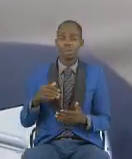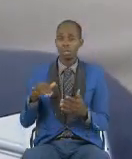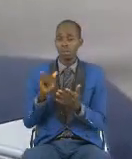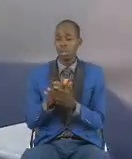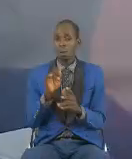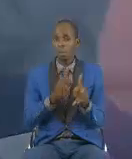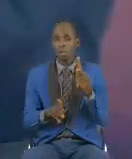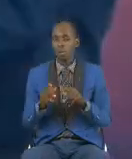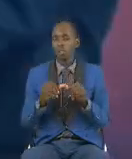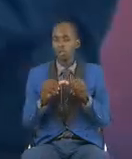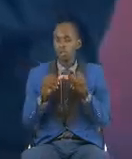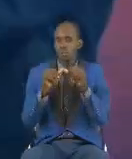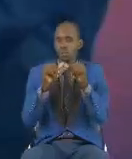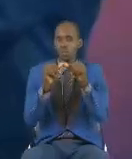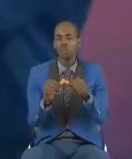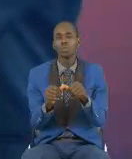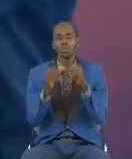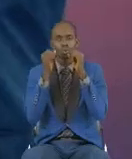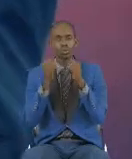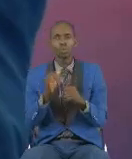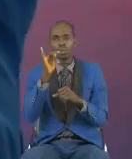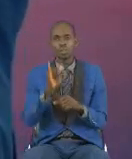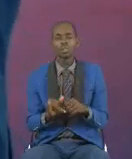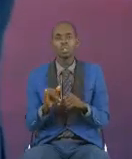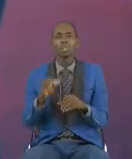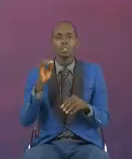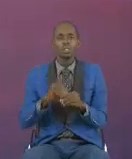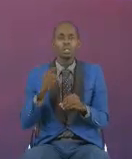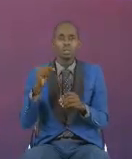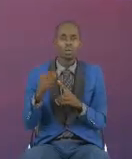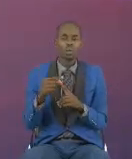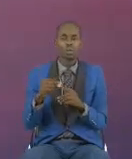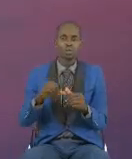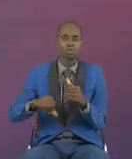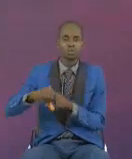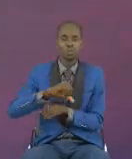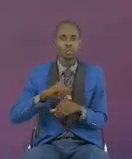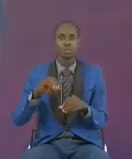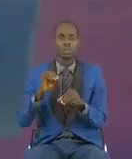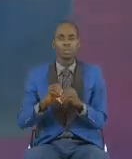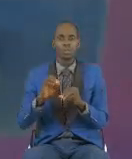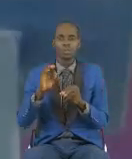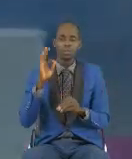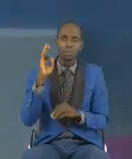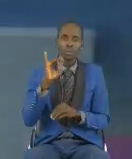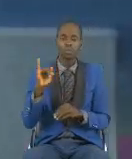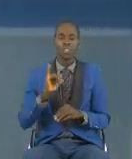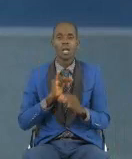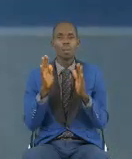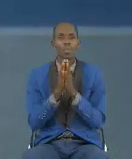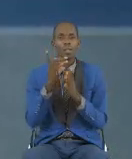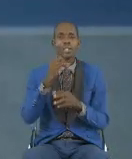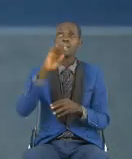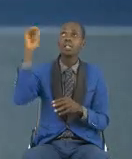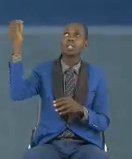they continued steadfastly in the word, in fellowship, and in doctrine. And I pray the grace to continue,